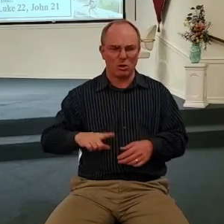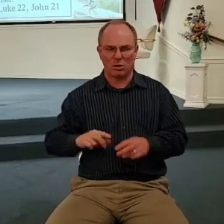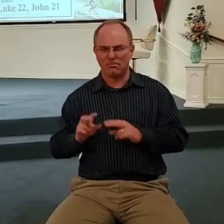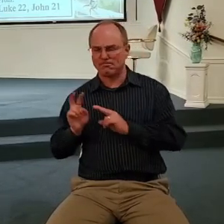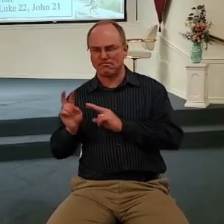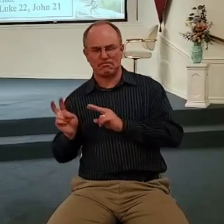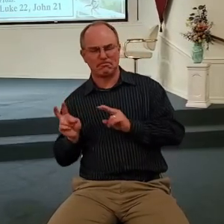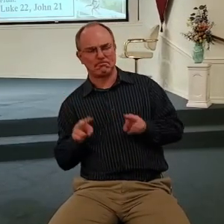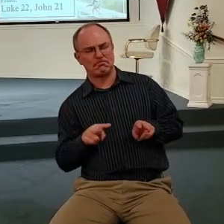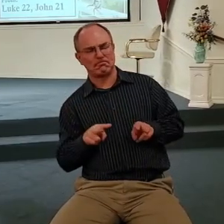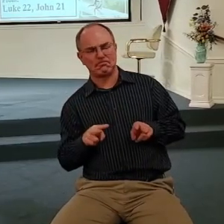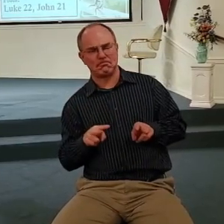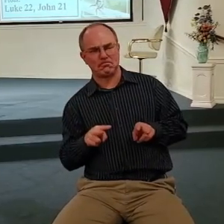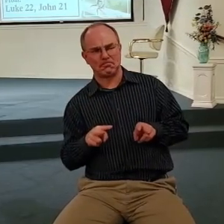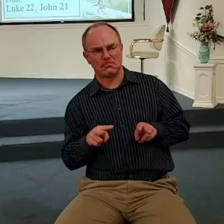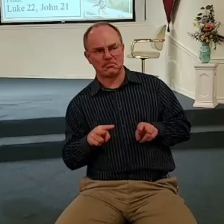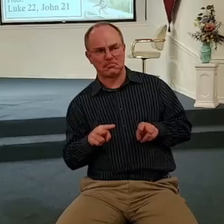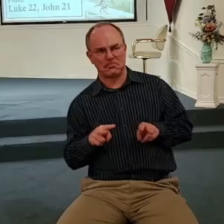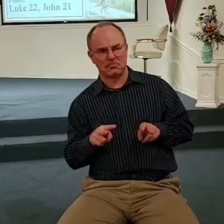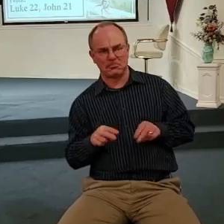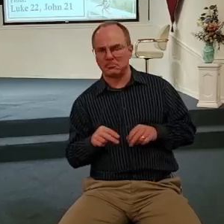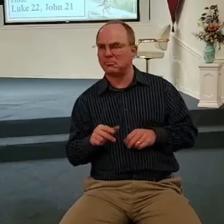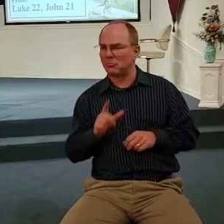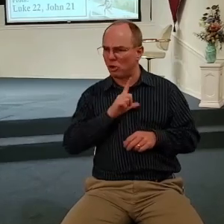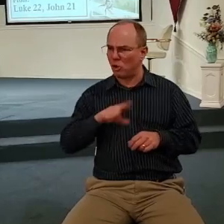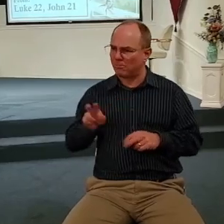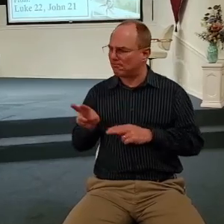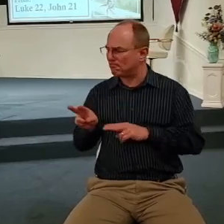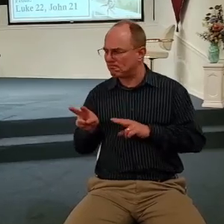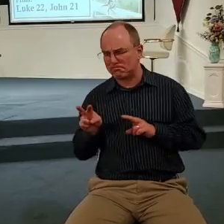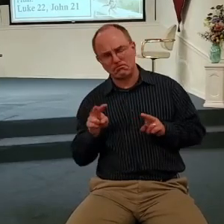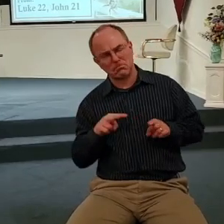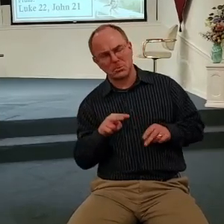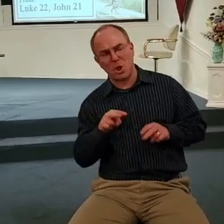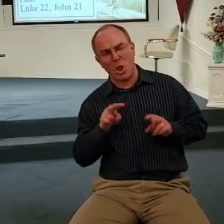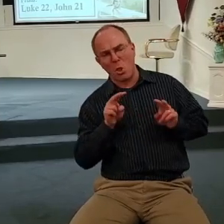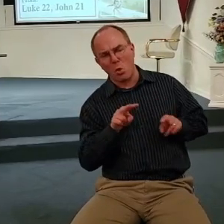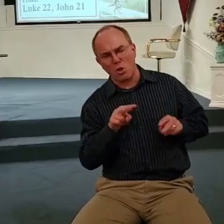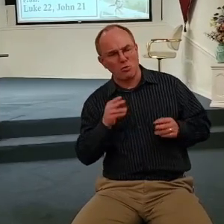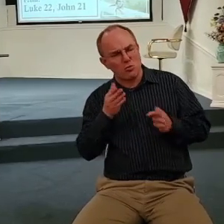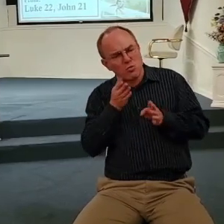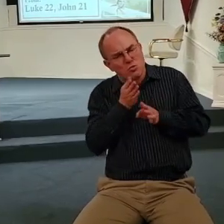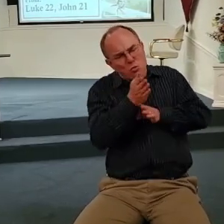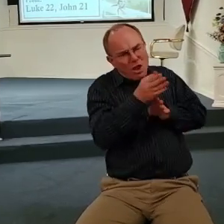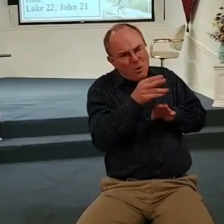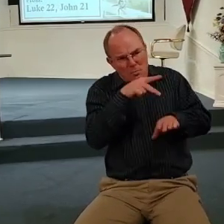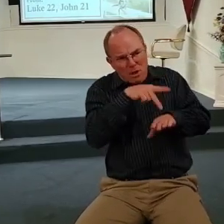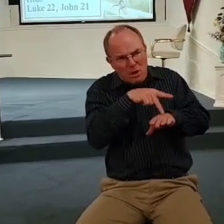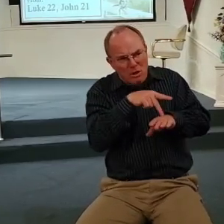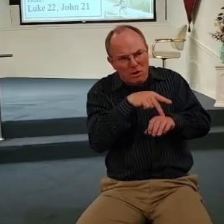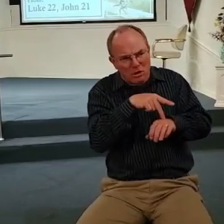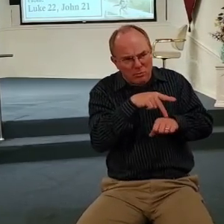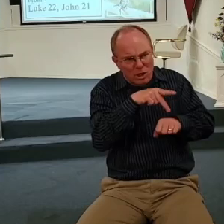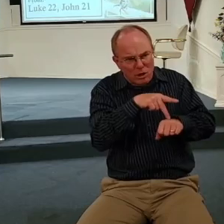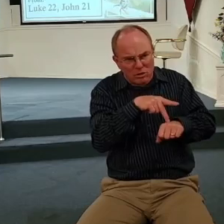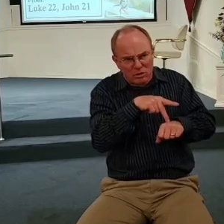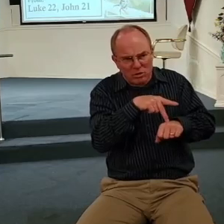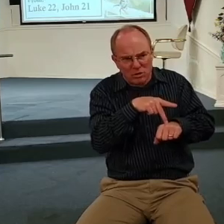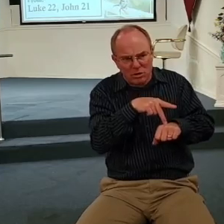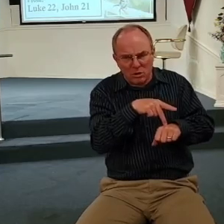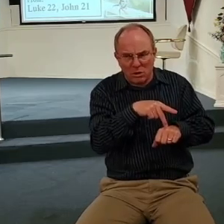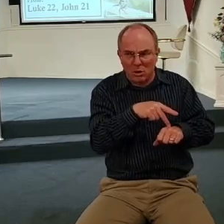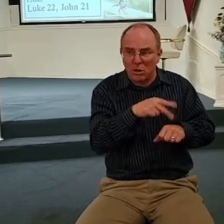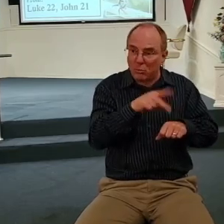turns, it reads, "The Lord turns and looks straight at Peter. Then Peter, remembering the word of the